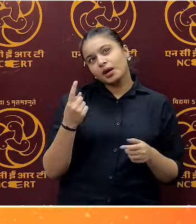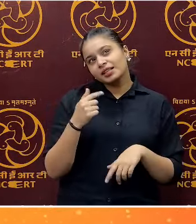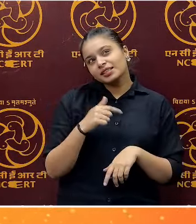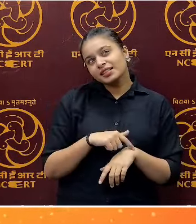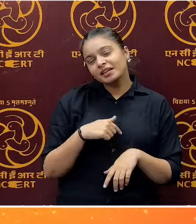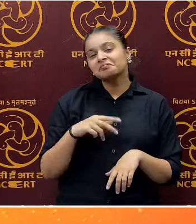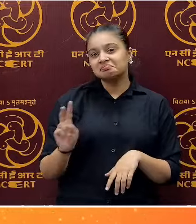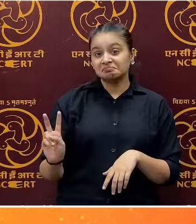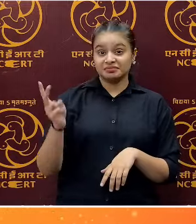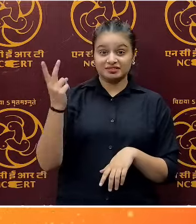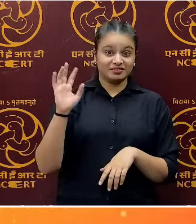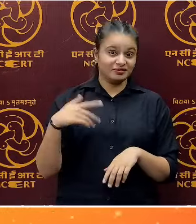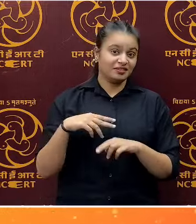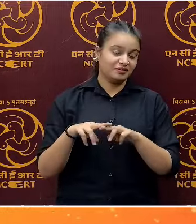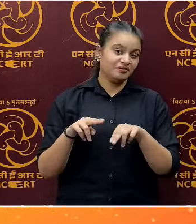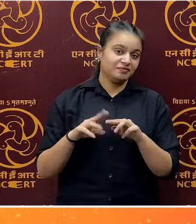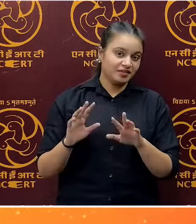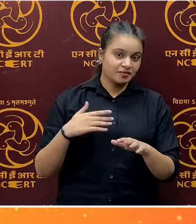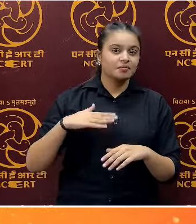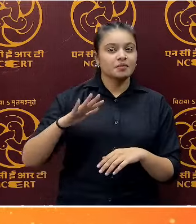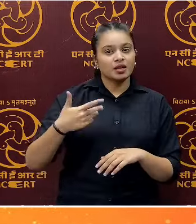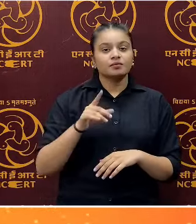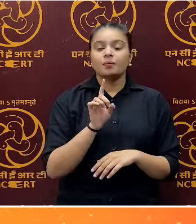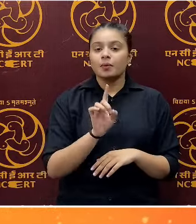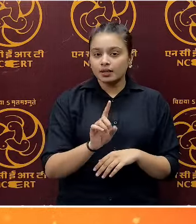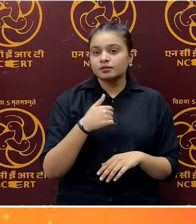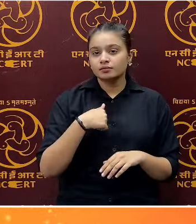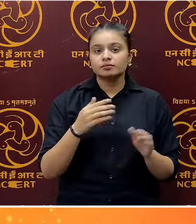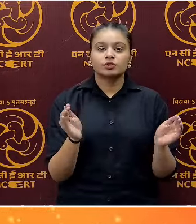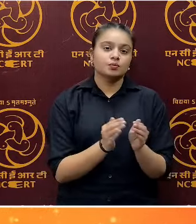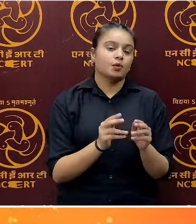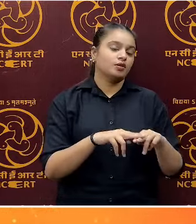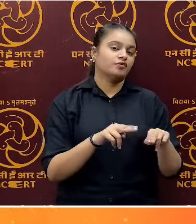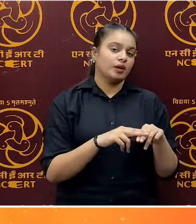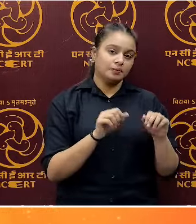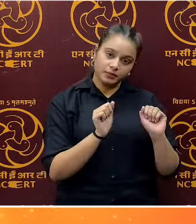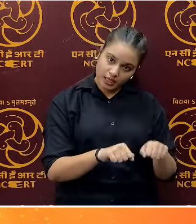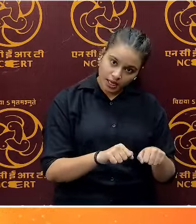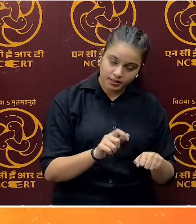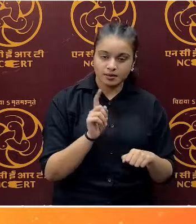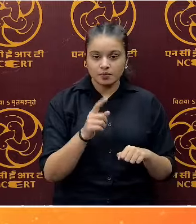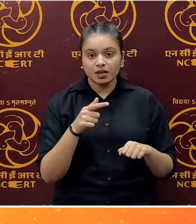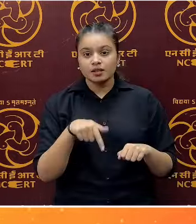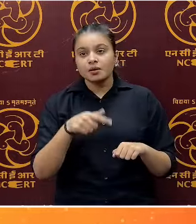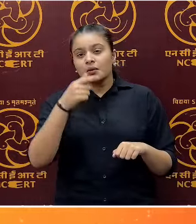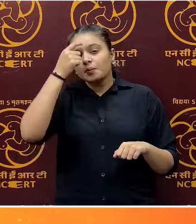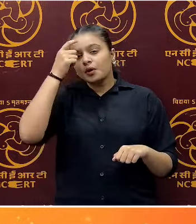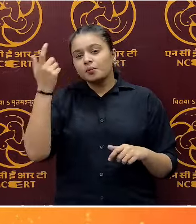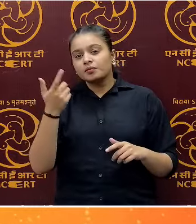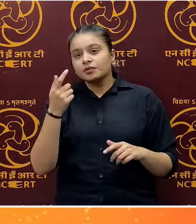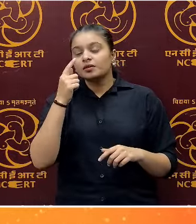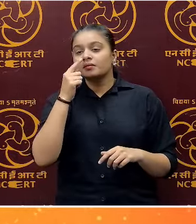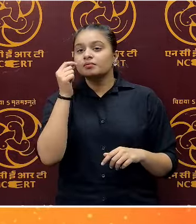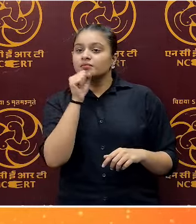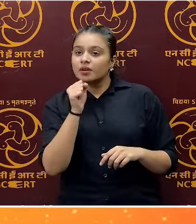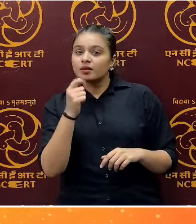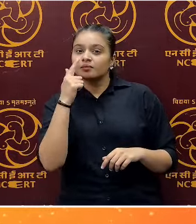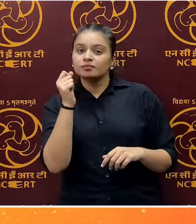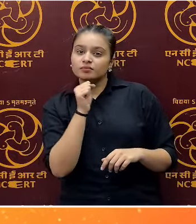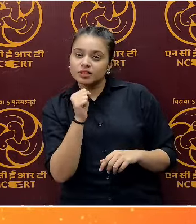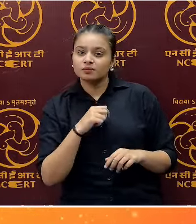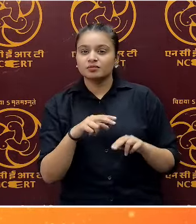different family that we'll be discussing shortly. But yes, I was from a nuclear family as well. But you know what is the problem? Grandparents do not live with us